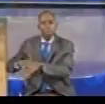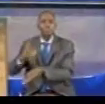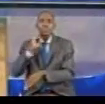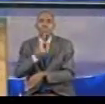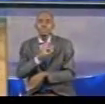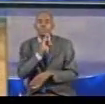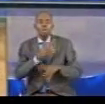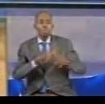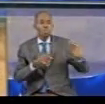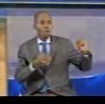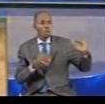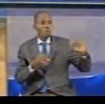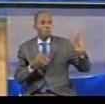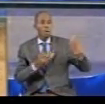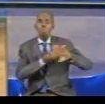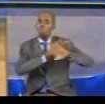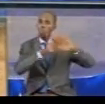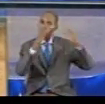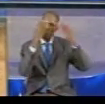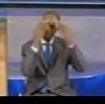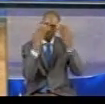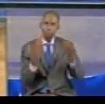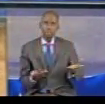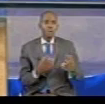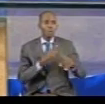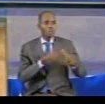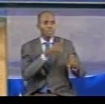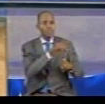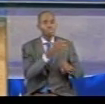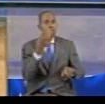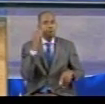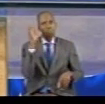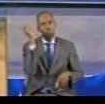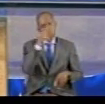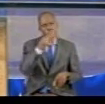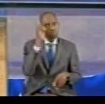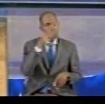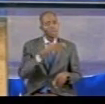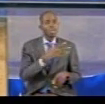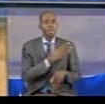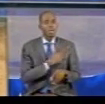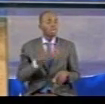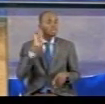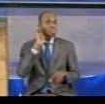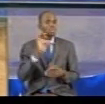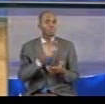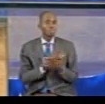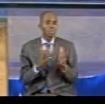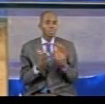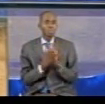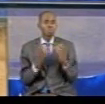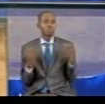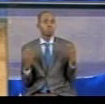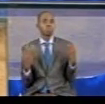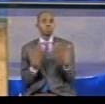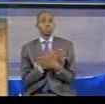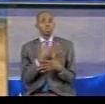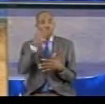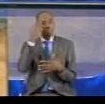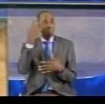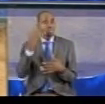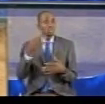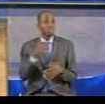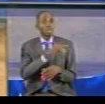of their land. Moab was ignorant of that. And because of that ignorance, there